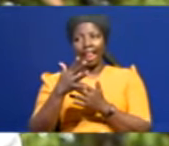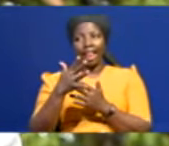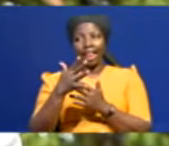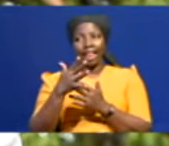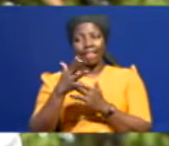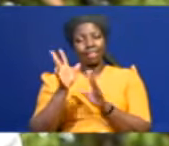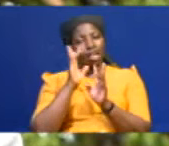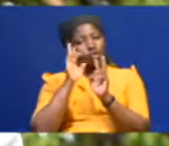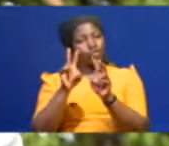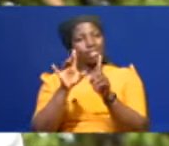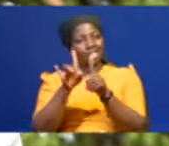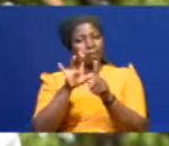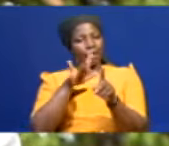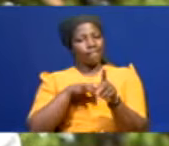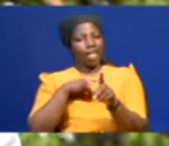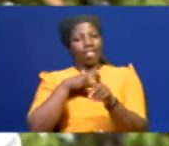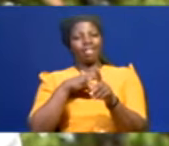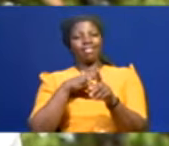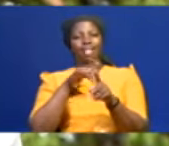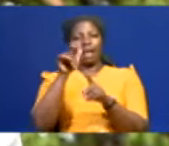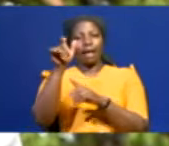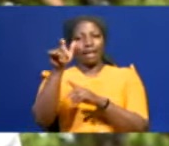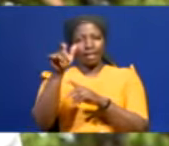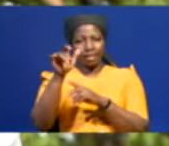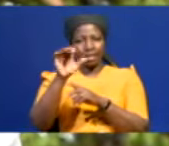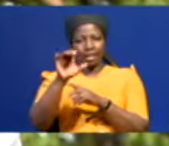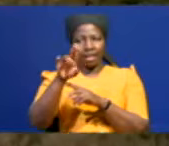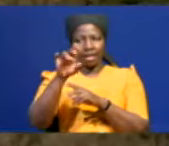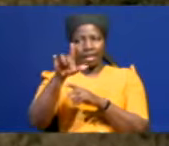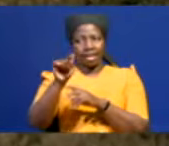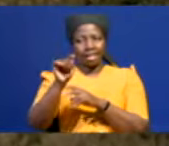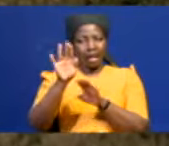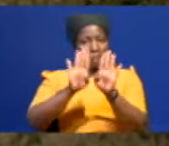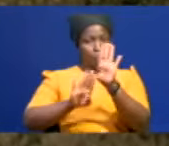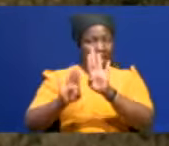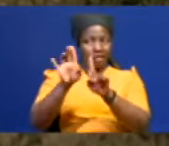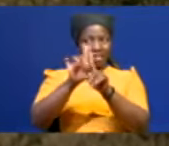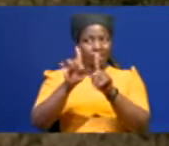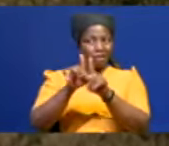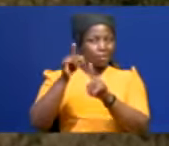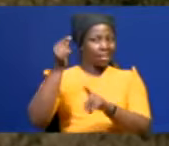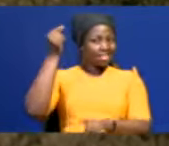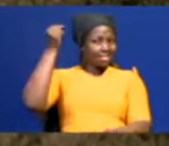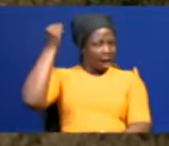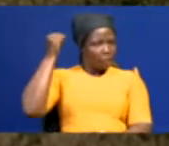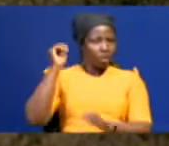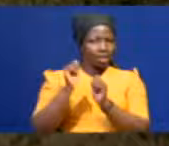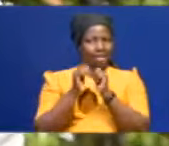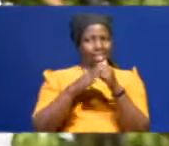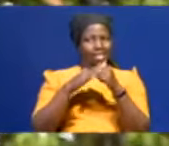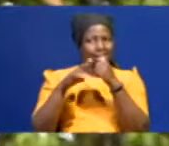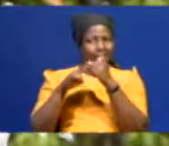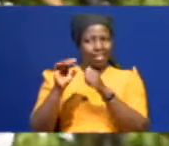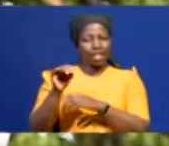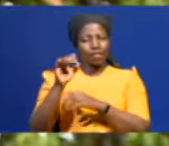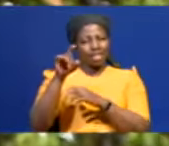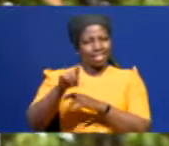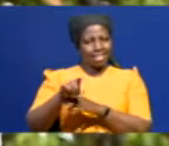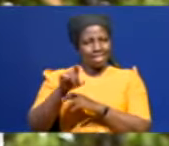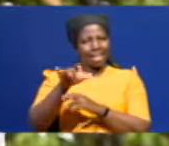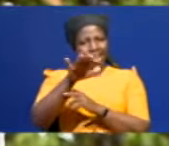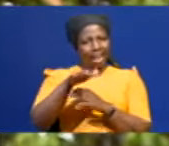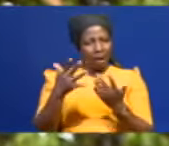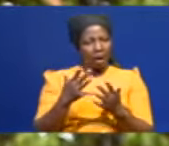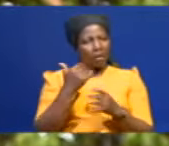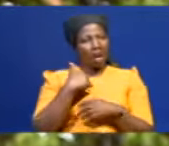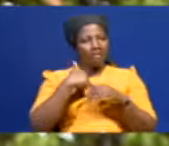and behaved like they were doing in the 70s. We needed an environment that had a pen for cows,